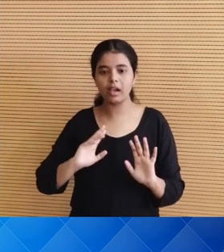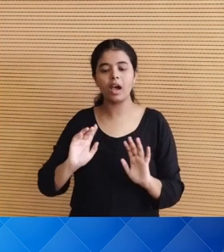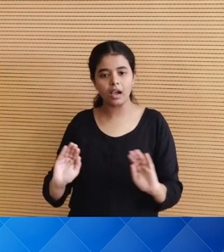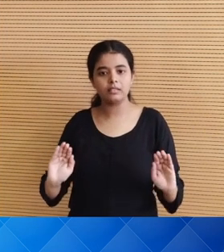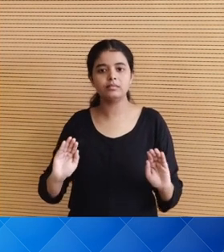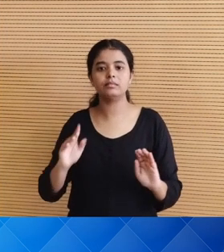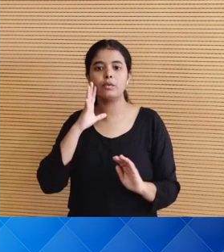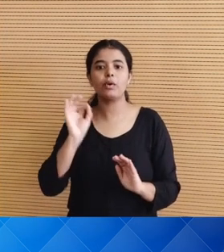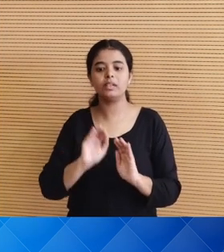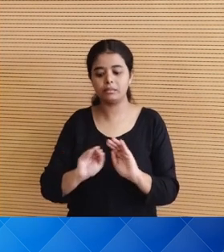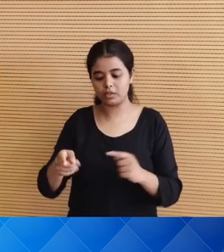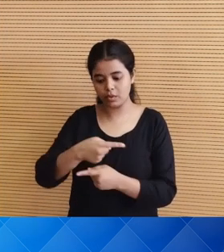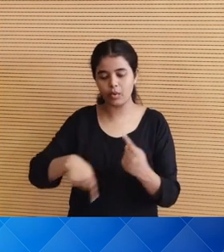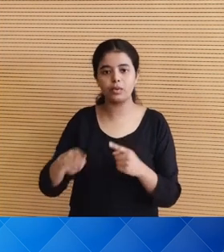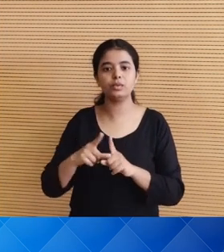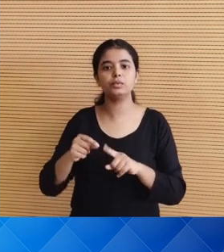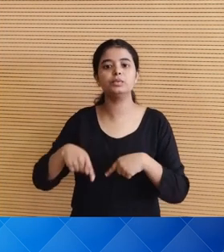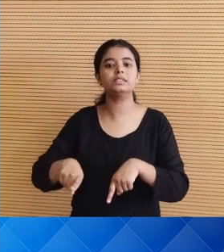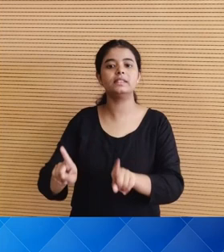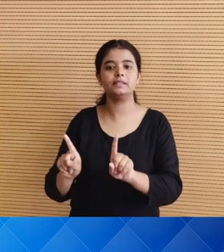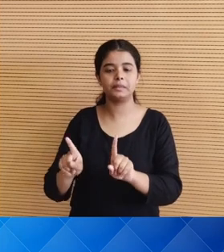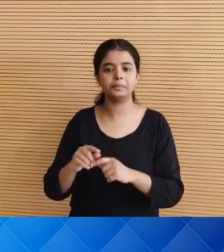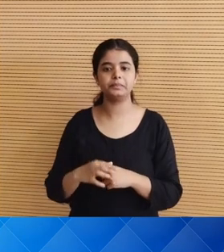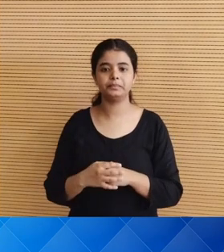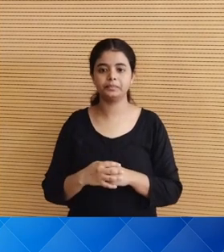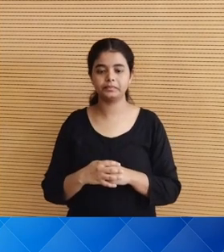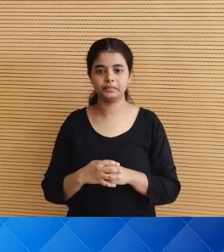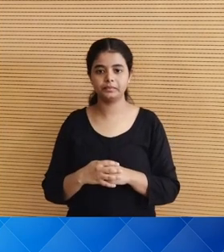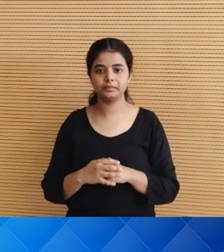and important. Next slide, please.